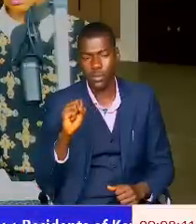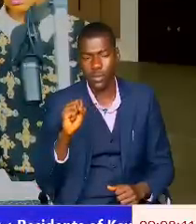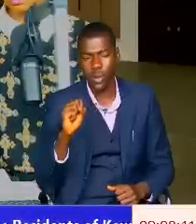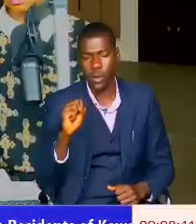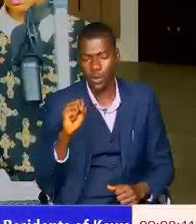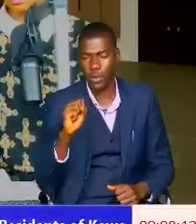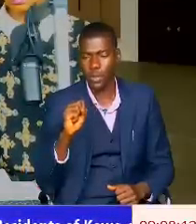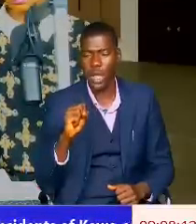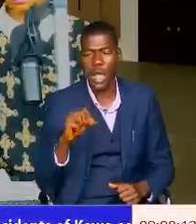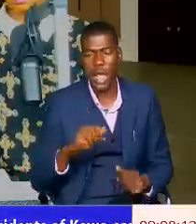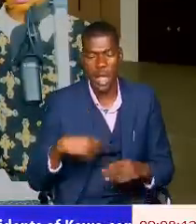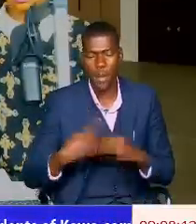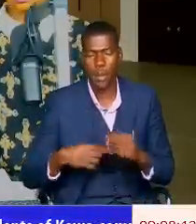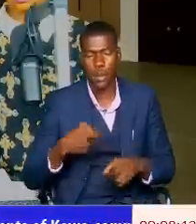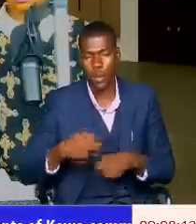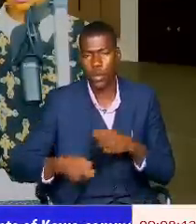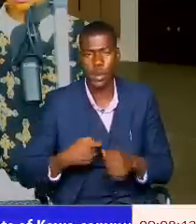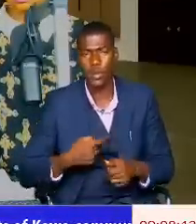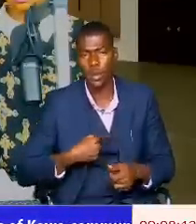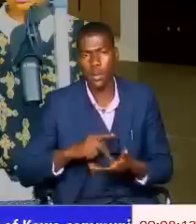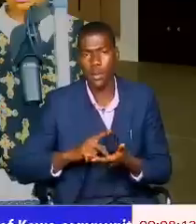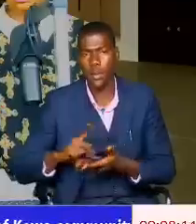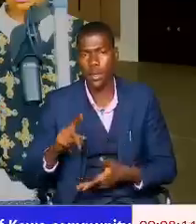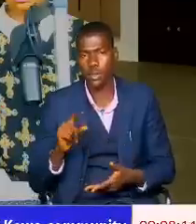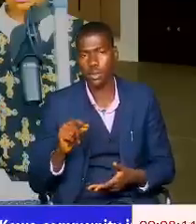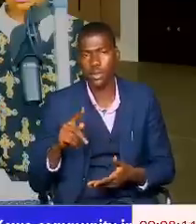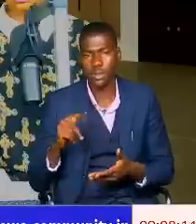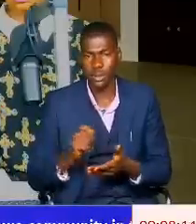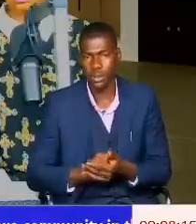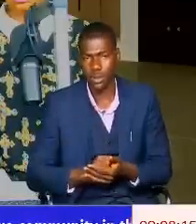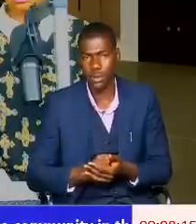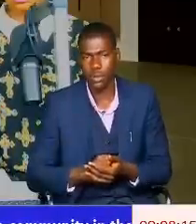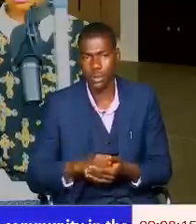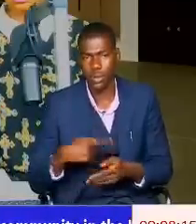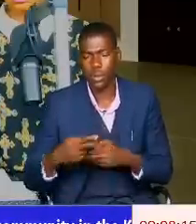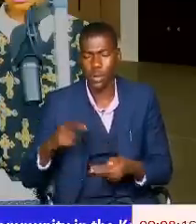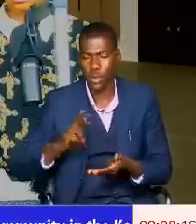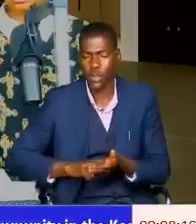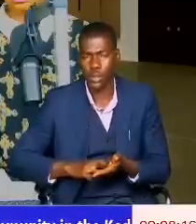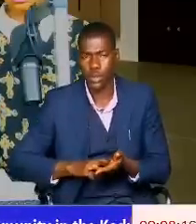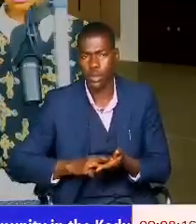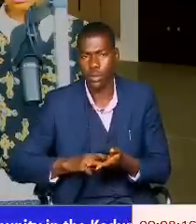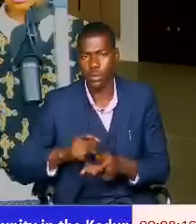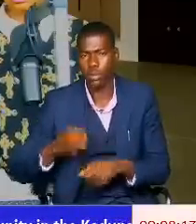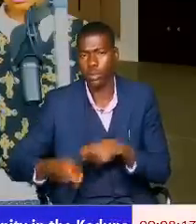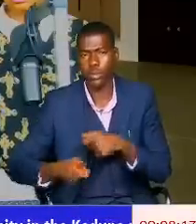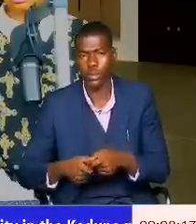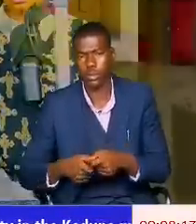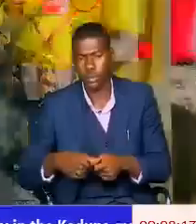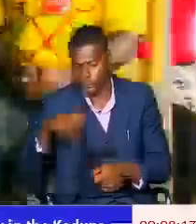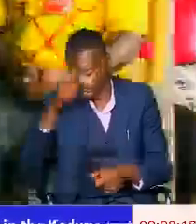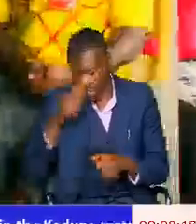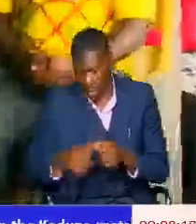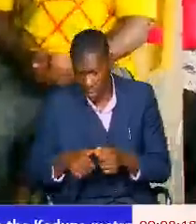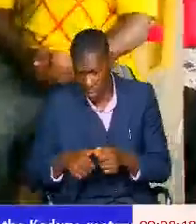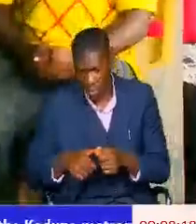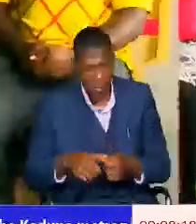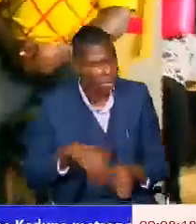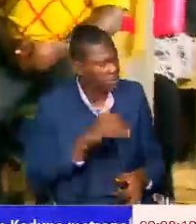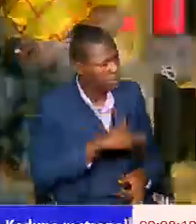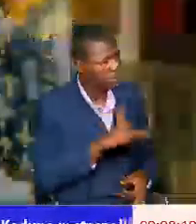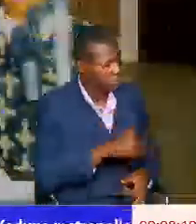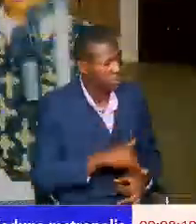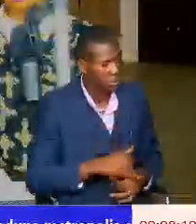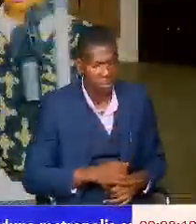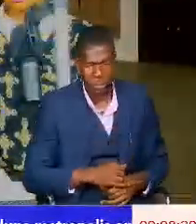for registration of the case about the girl where her husband. Una, you remember now? Yes, sir. Yes, so sir.